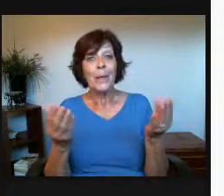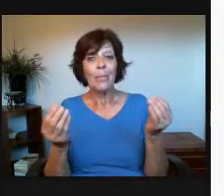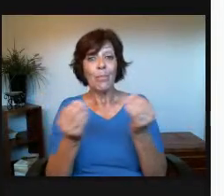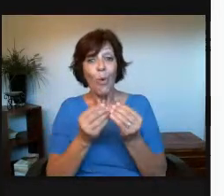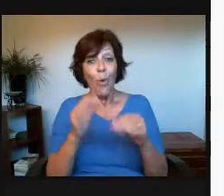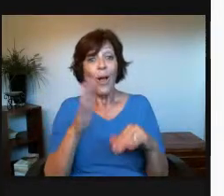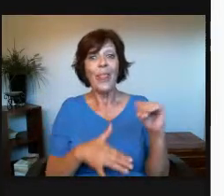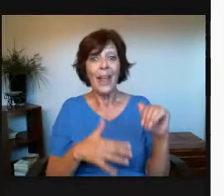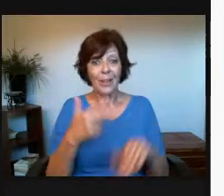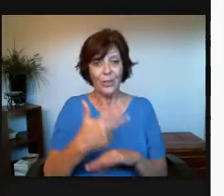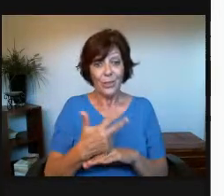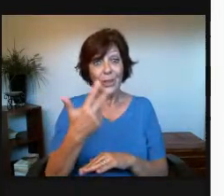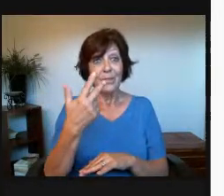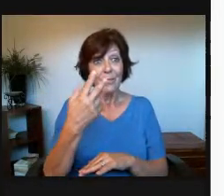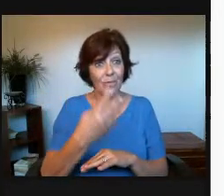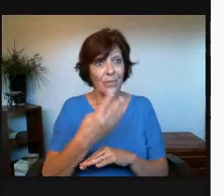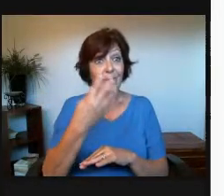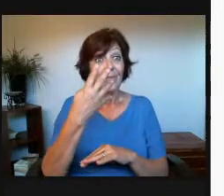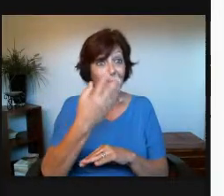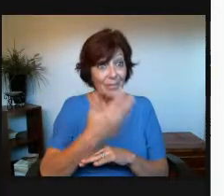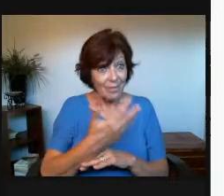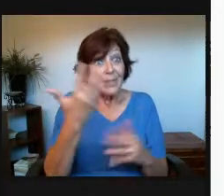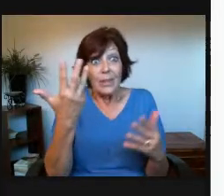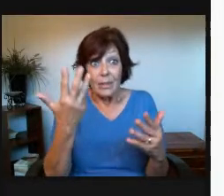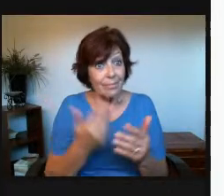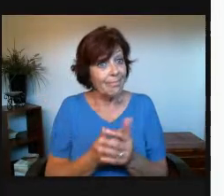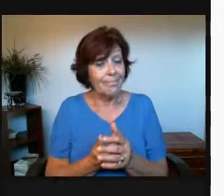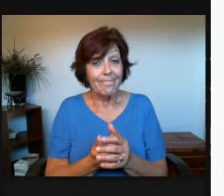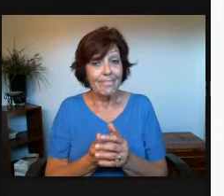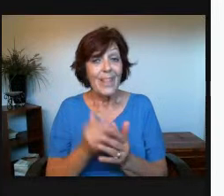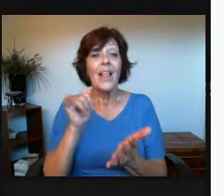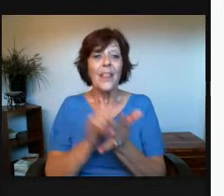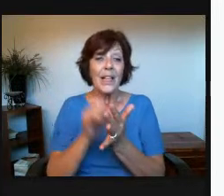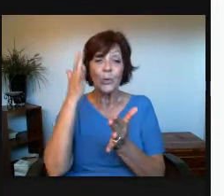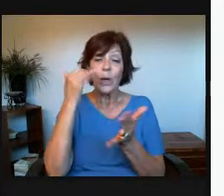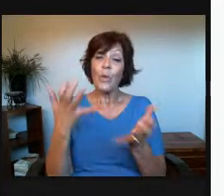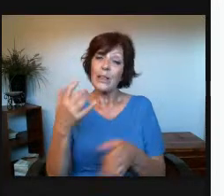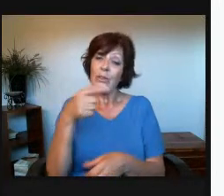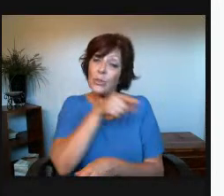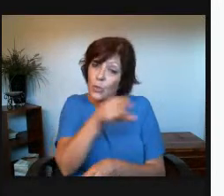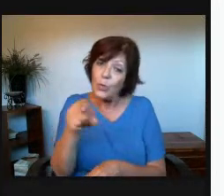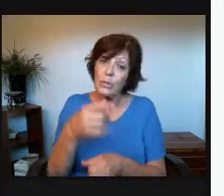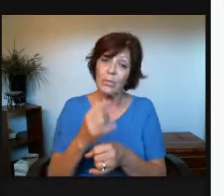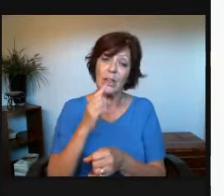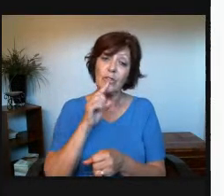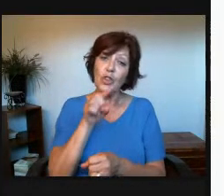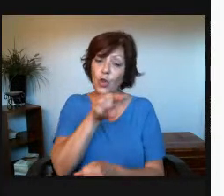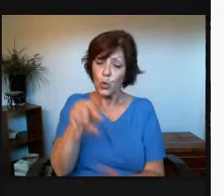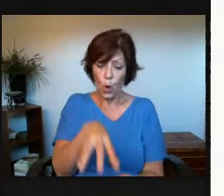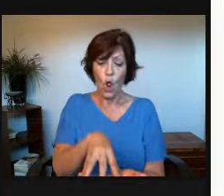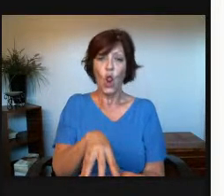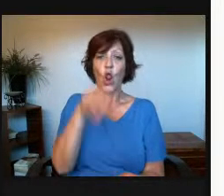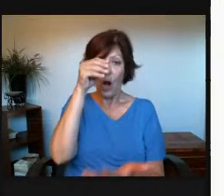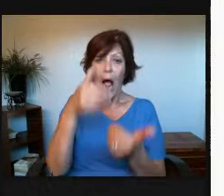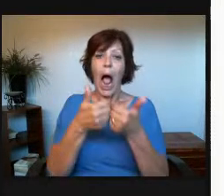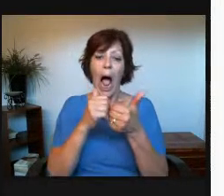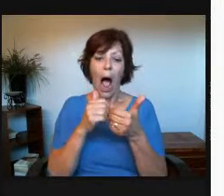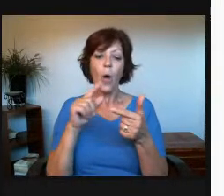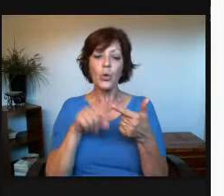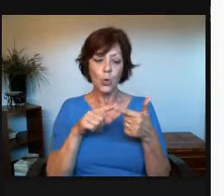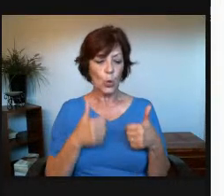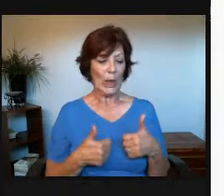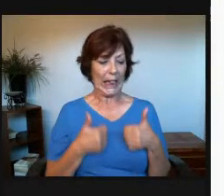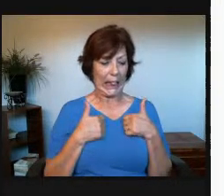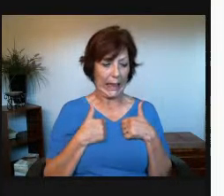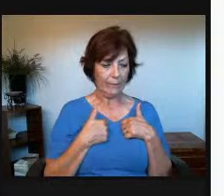Patty Ann said, it may be longer than 72 hours. So that's why we want you to make sure that you learn how to shelter in place and make sure